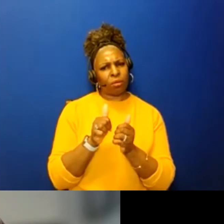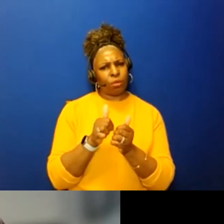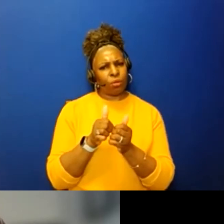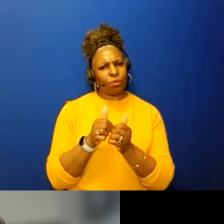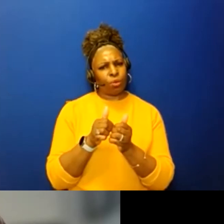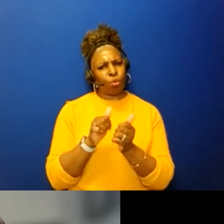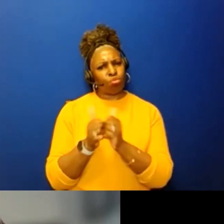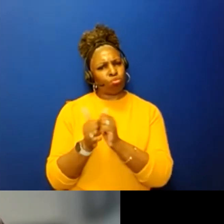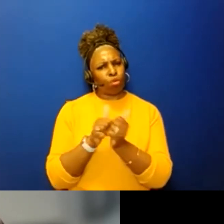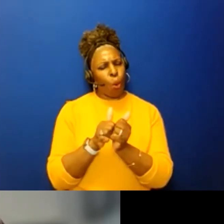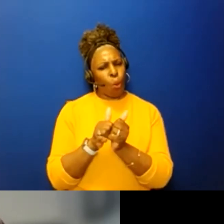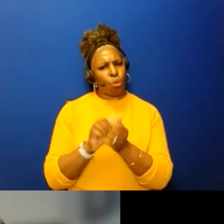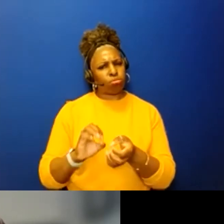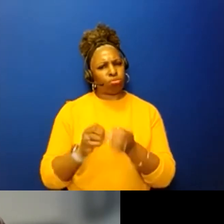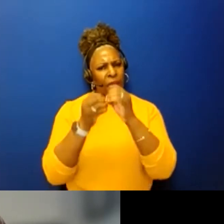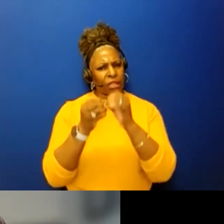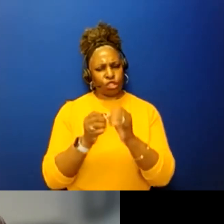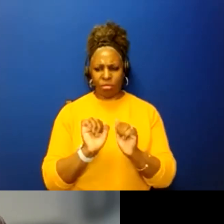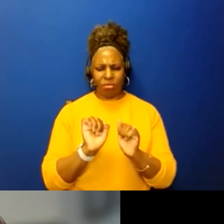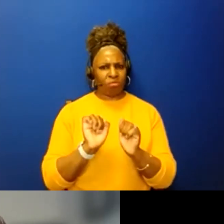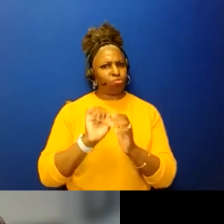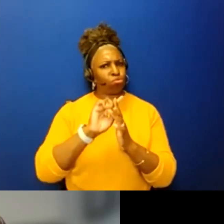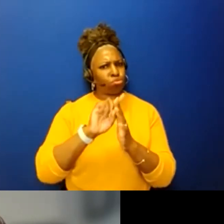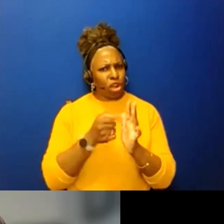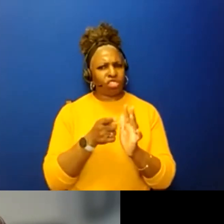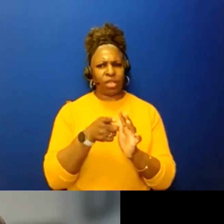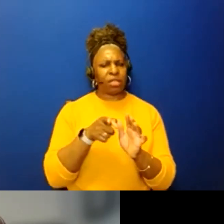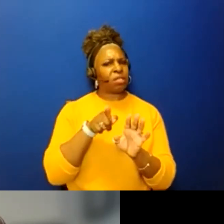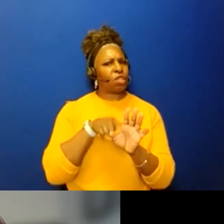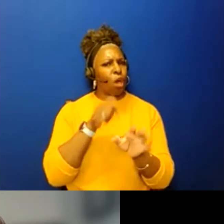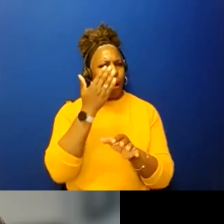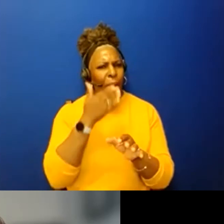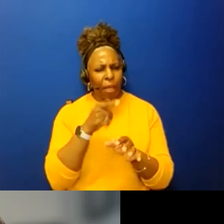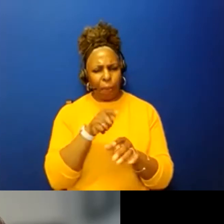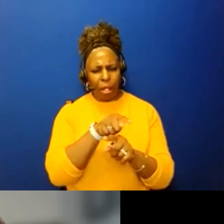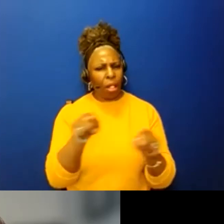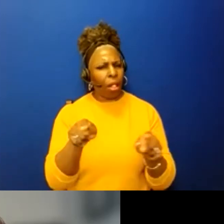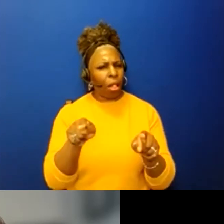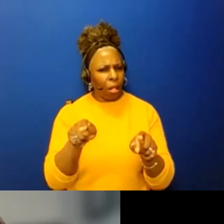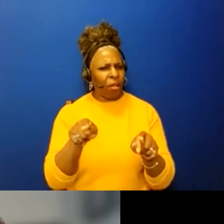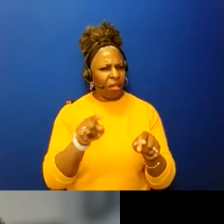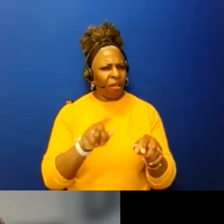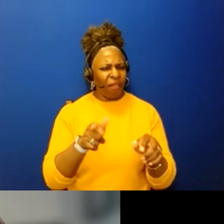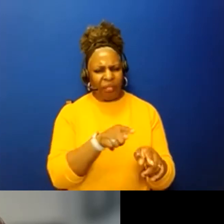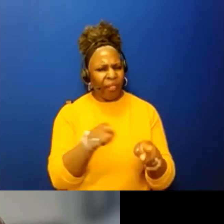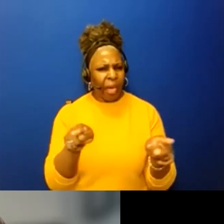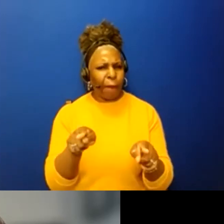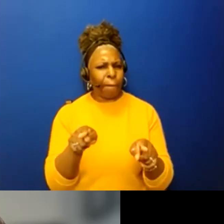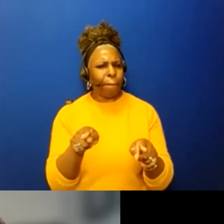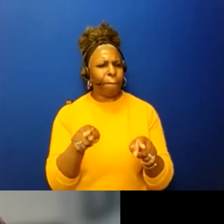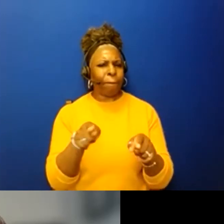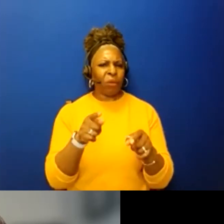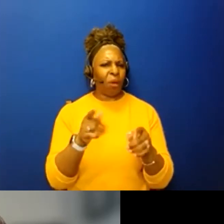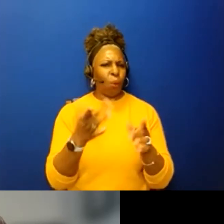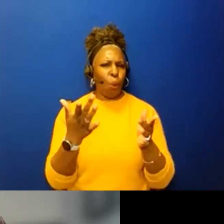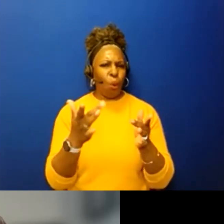disabled people and doing what they're interested in, and taking all the learning we've had over the last while and all the virtual learning.